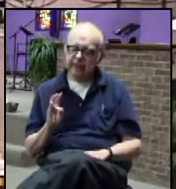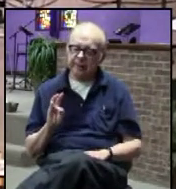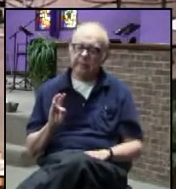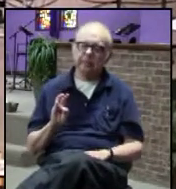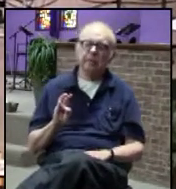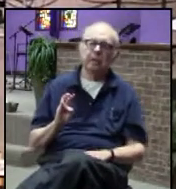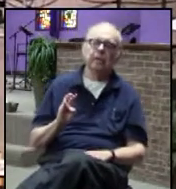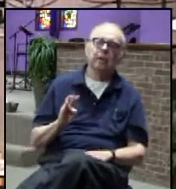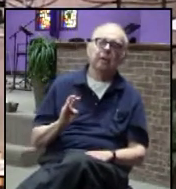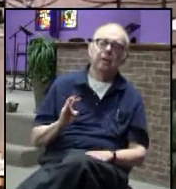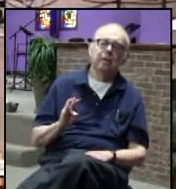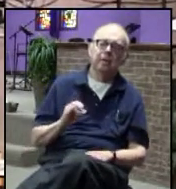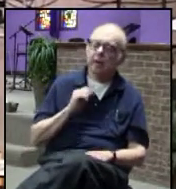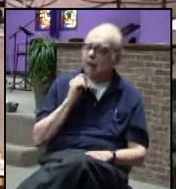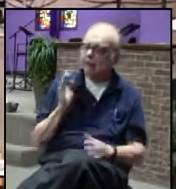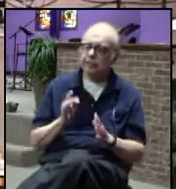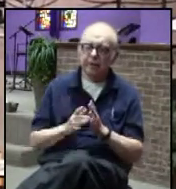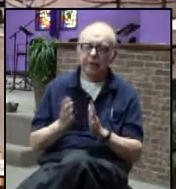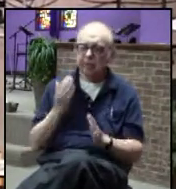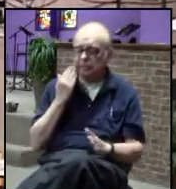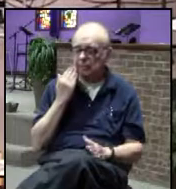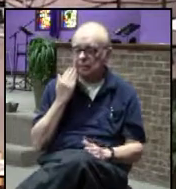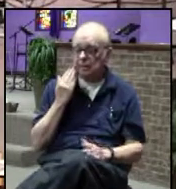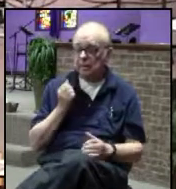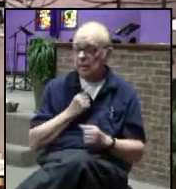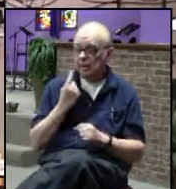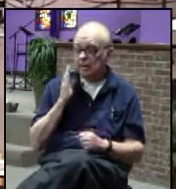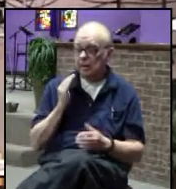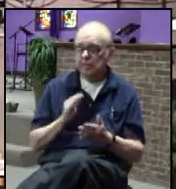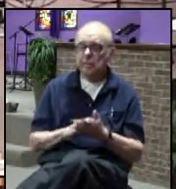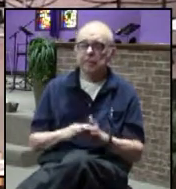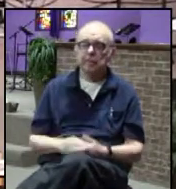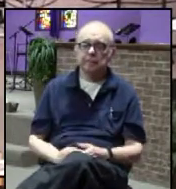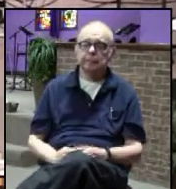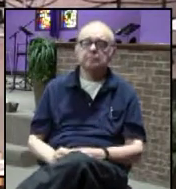Not just Jesus loves me, this I know.